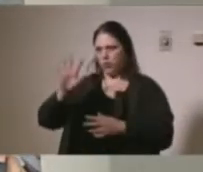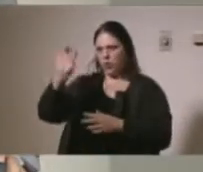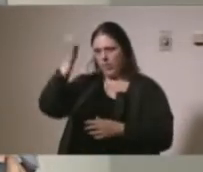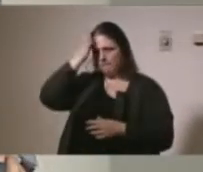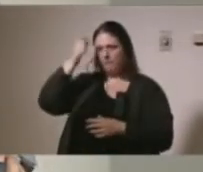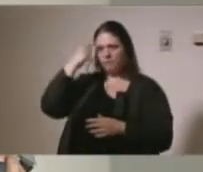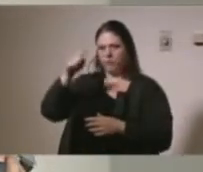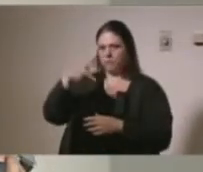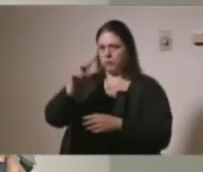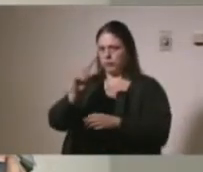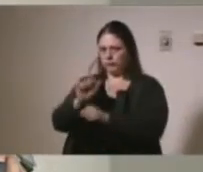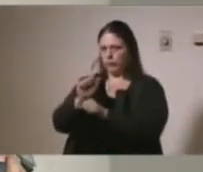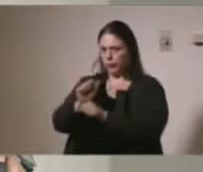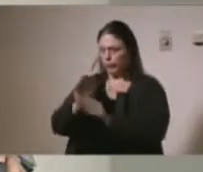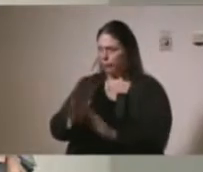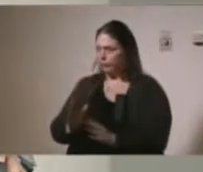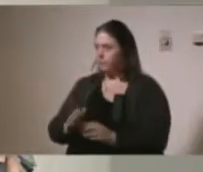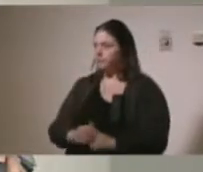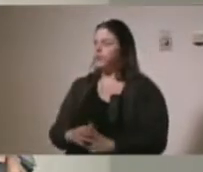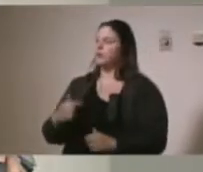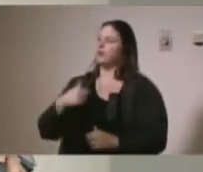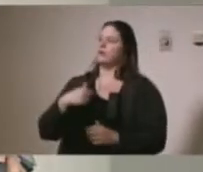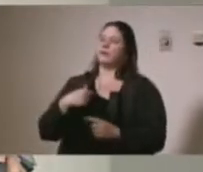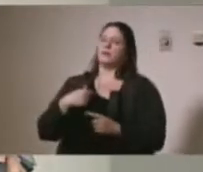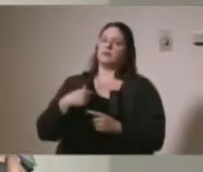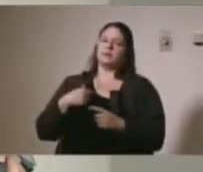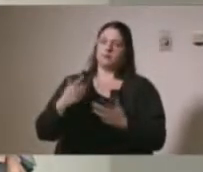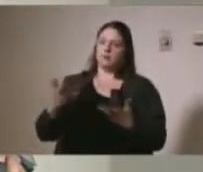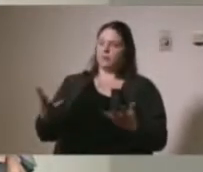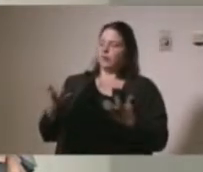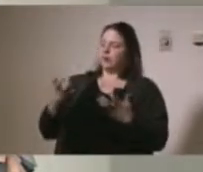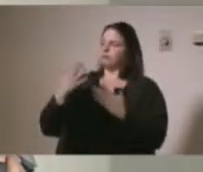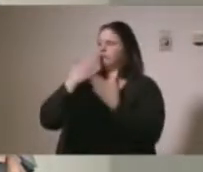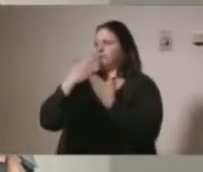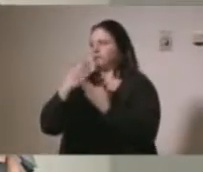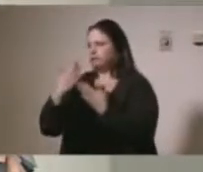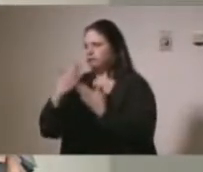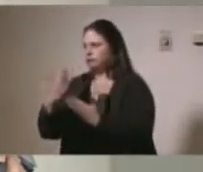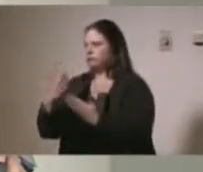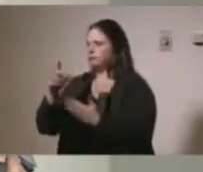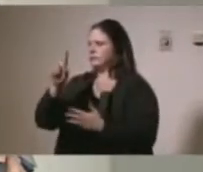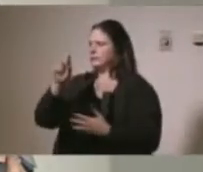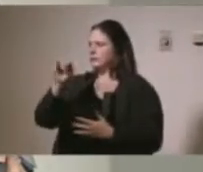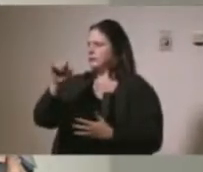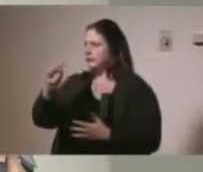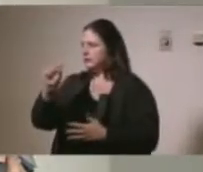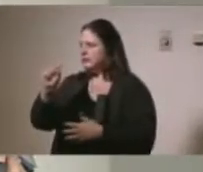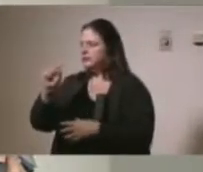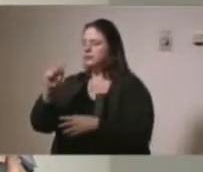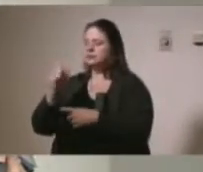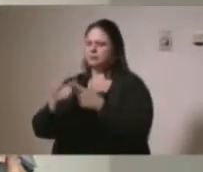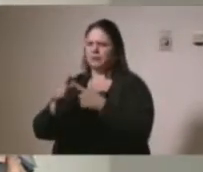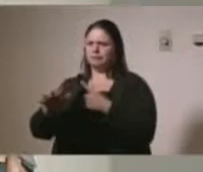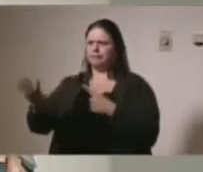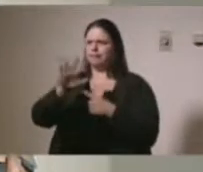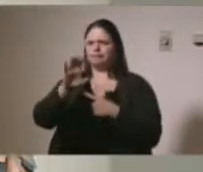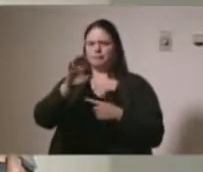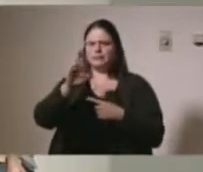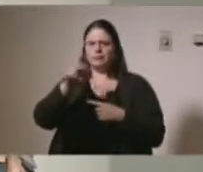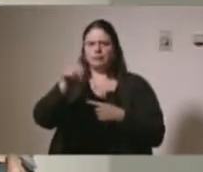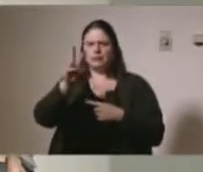like to warmly thank Denis and the whole union in Canada for this